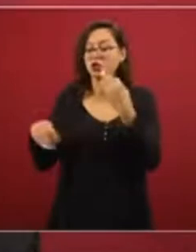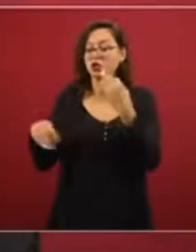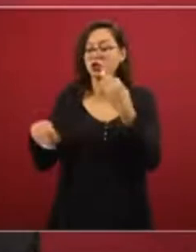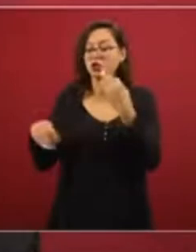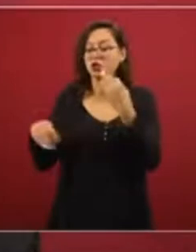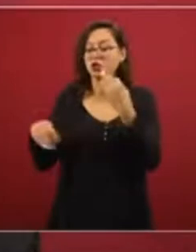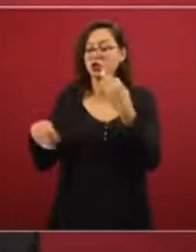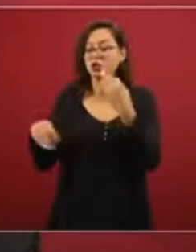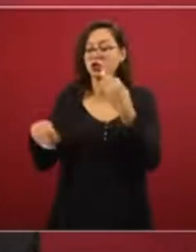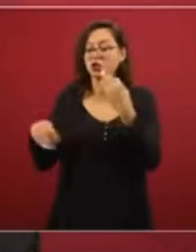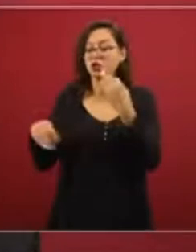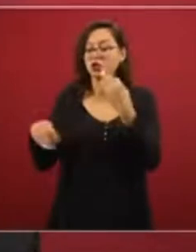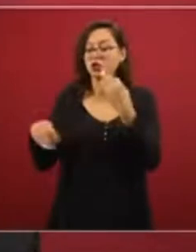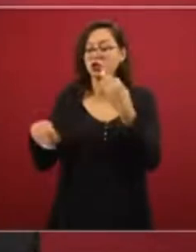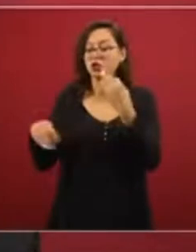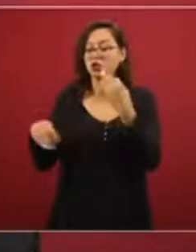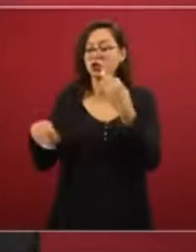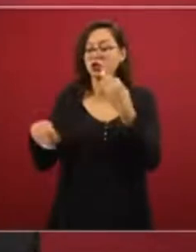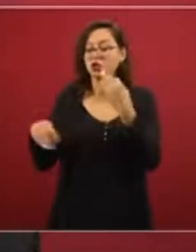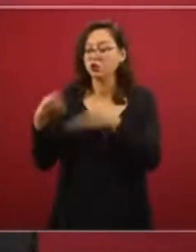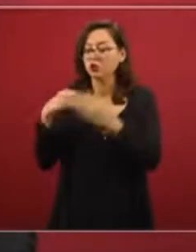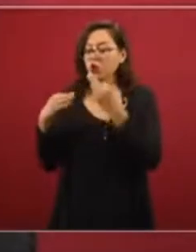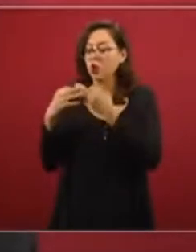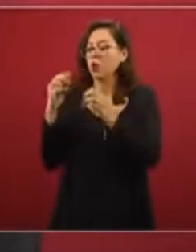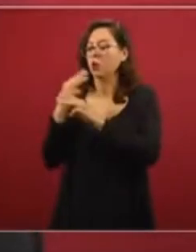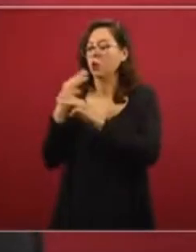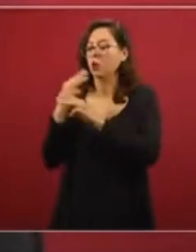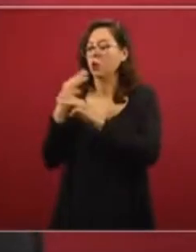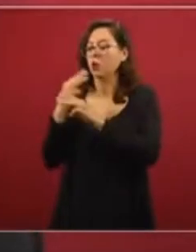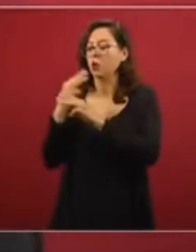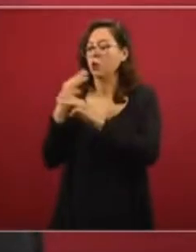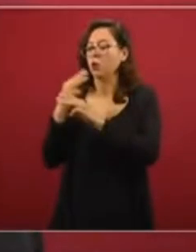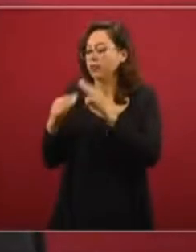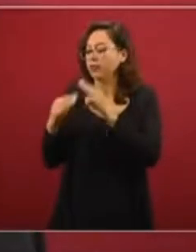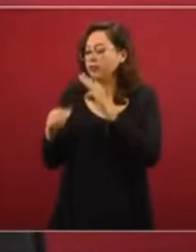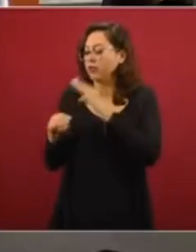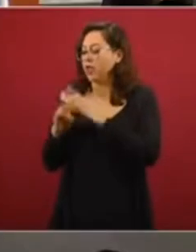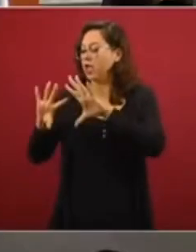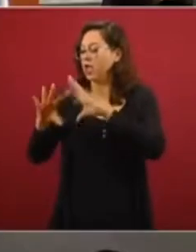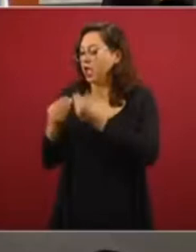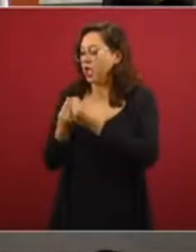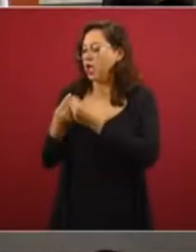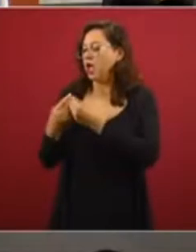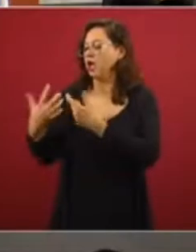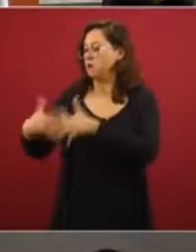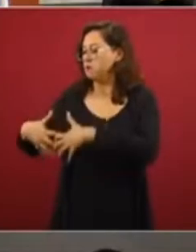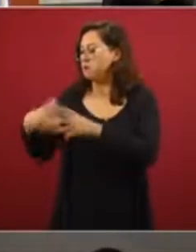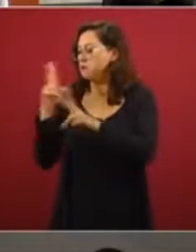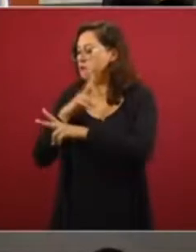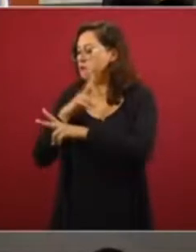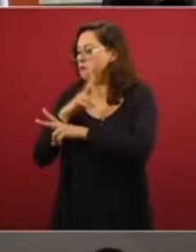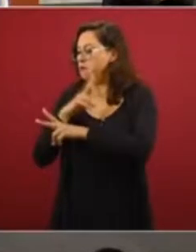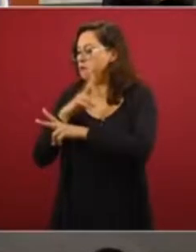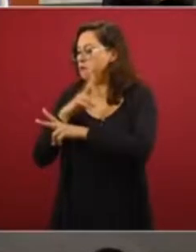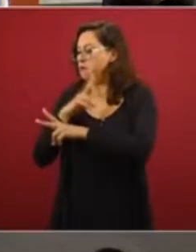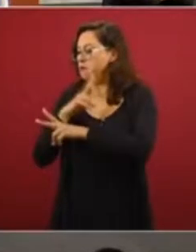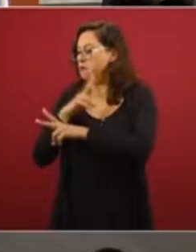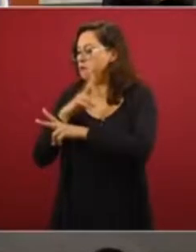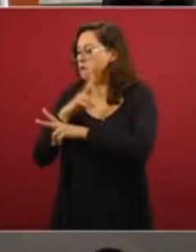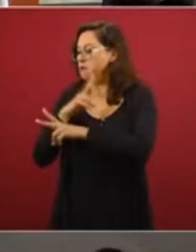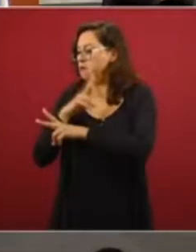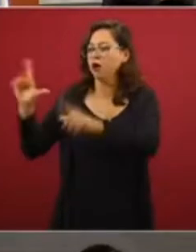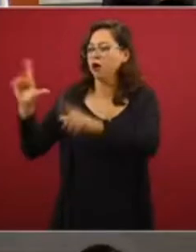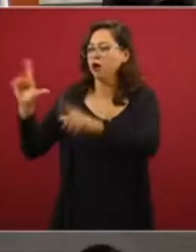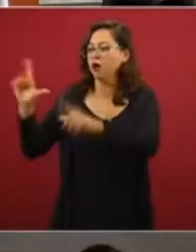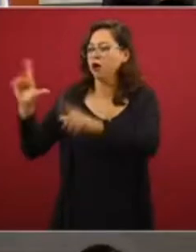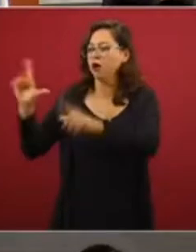But we're talking about the whole team, the equipment. Ventiladores. Ventilators. Monitores, bombas de infusión.